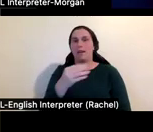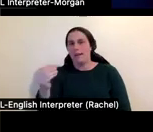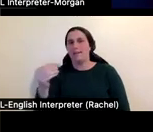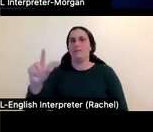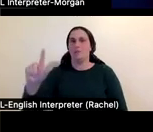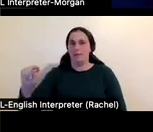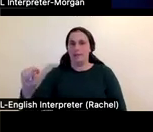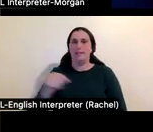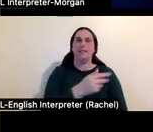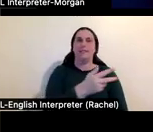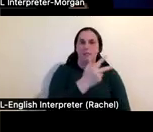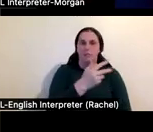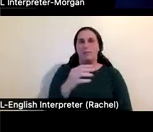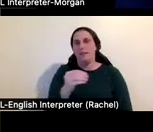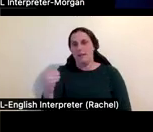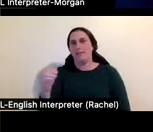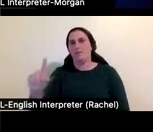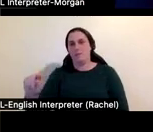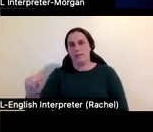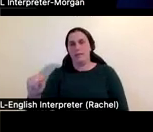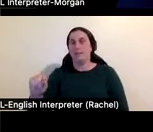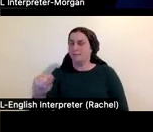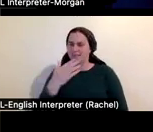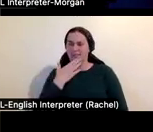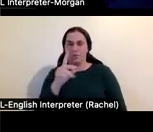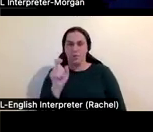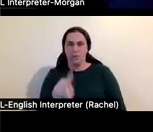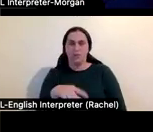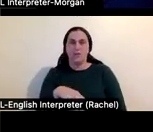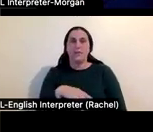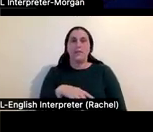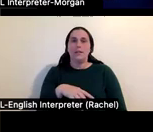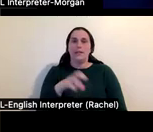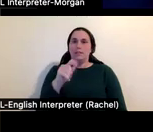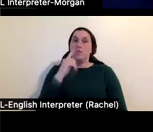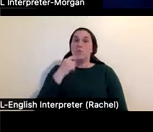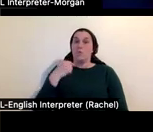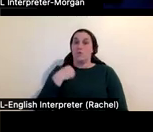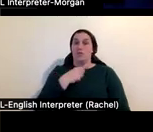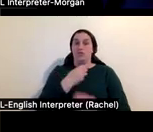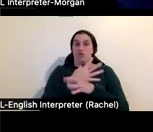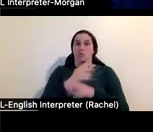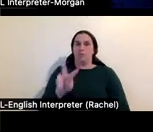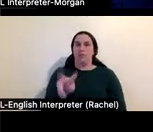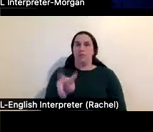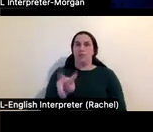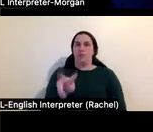23. Yeah, that's a very good question. Yeah, so it's the other way. So when I write down a number,